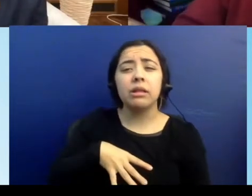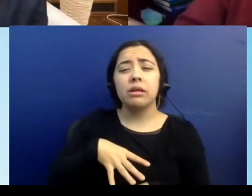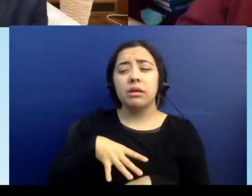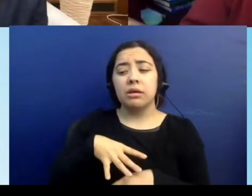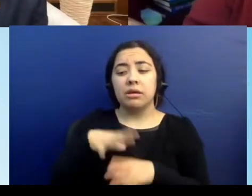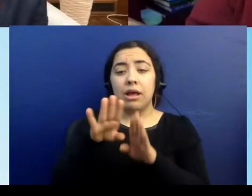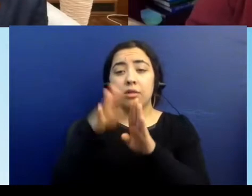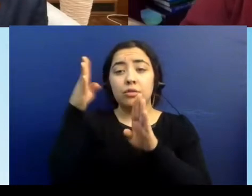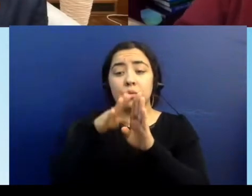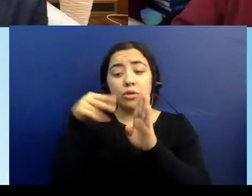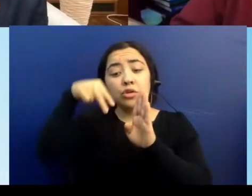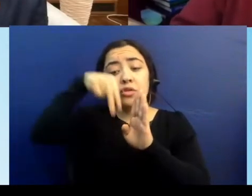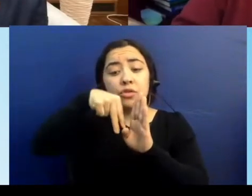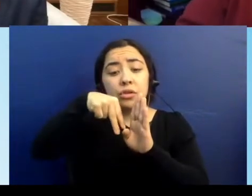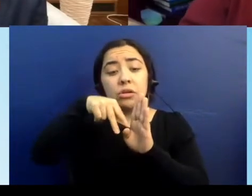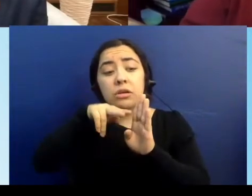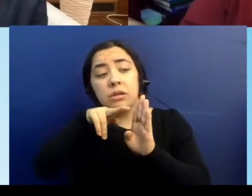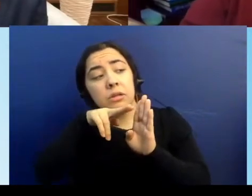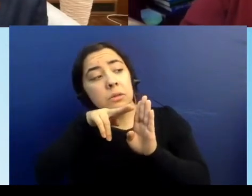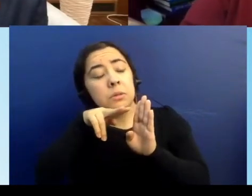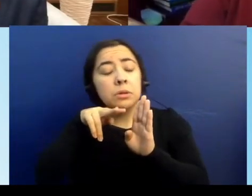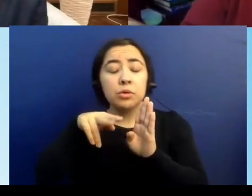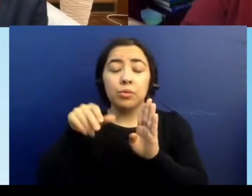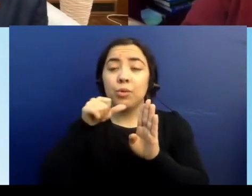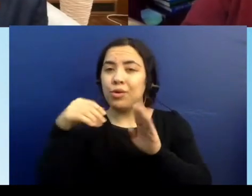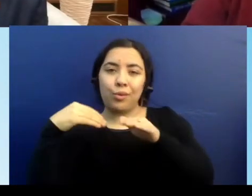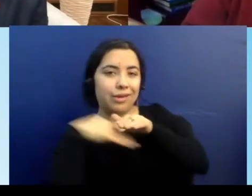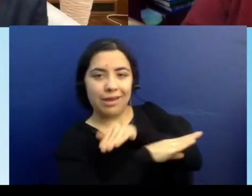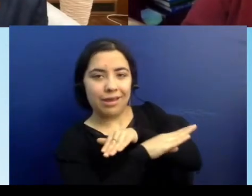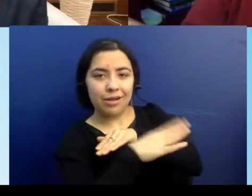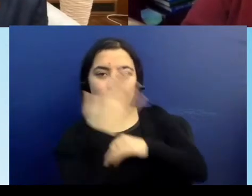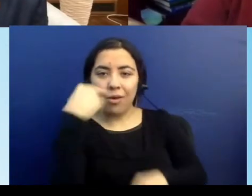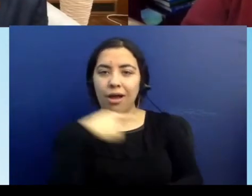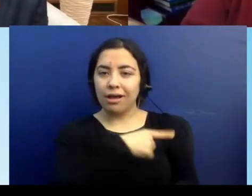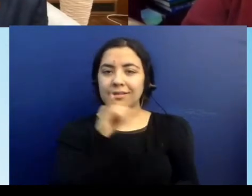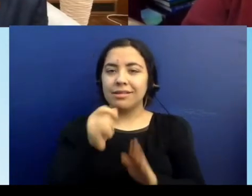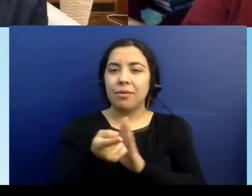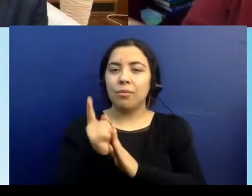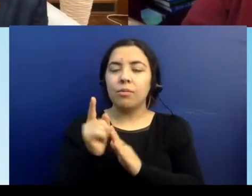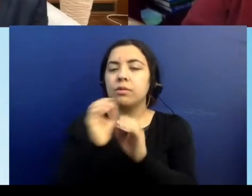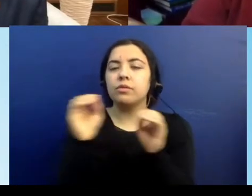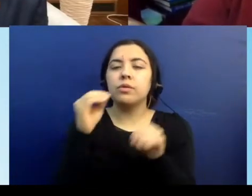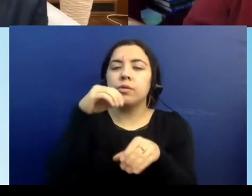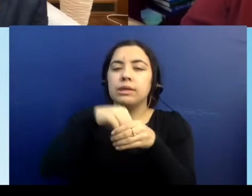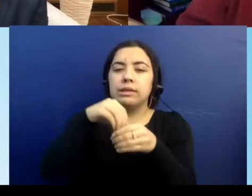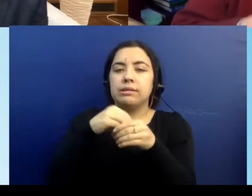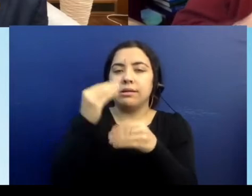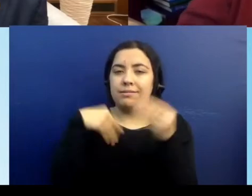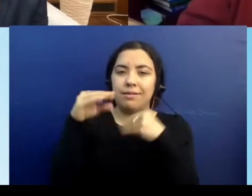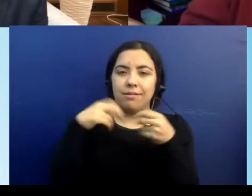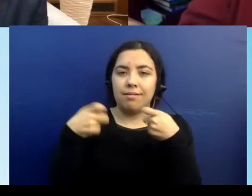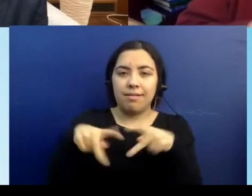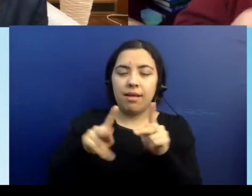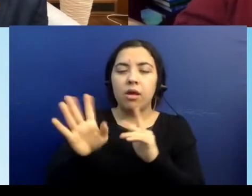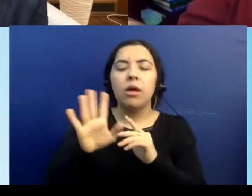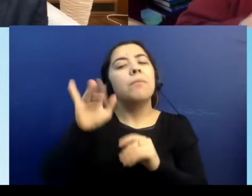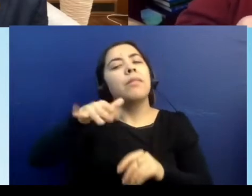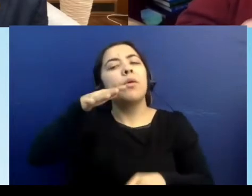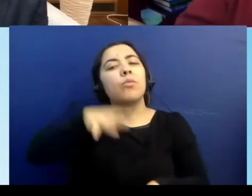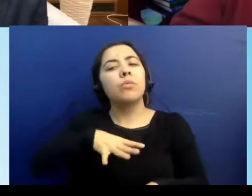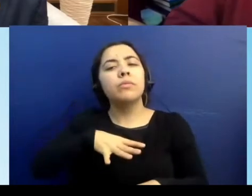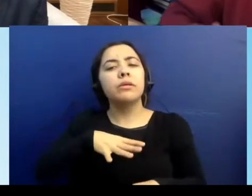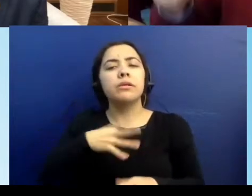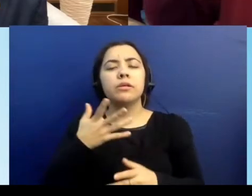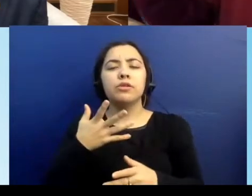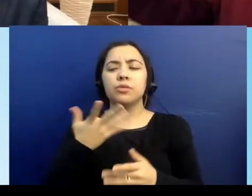because there wasn't any indoor dining, at least at that moment. And she was doing takeout and, you know, making